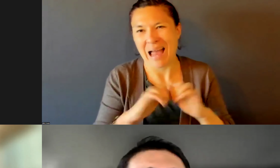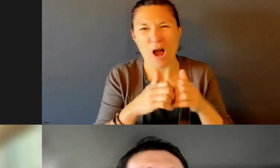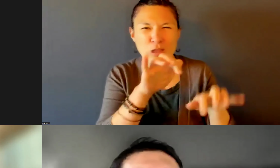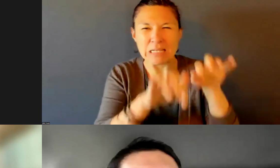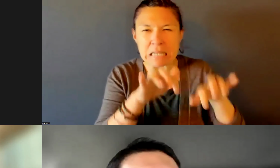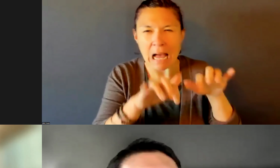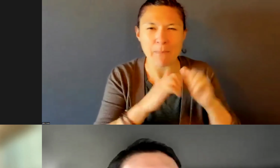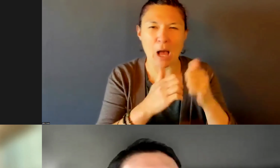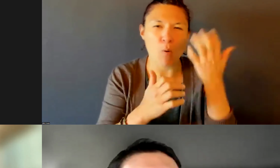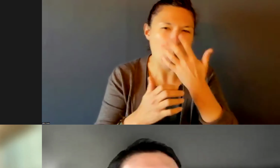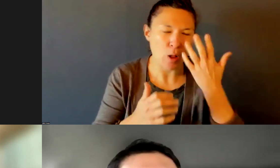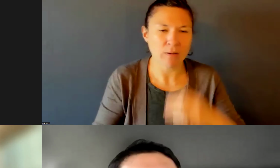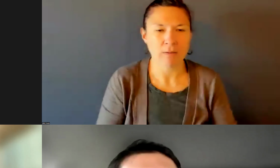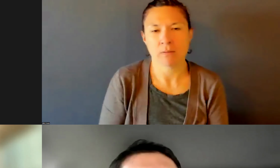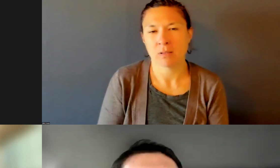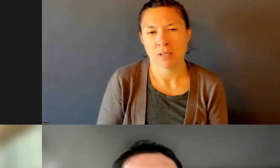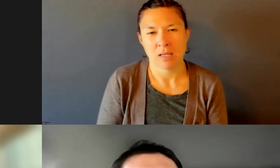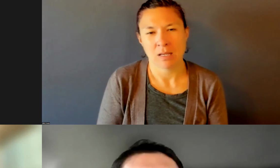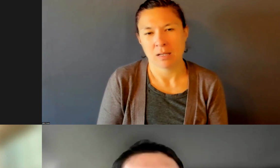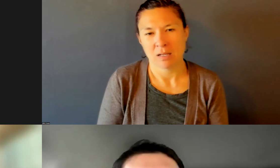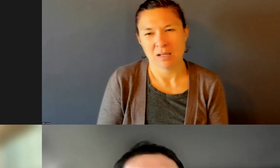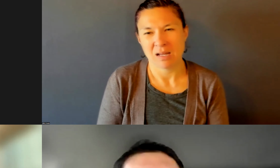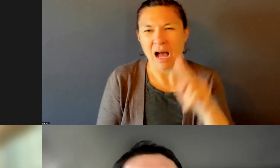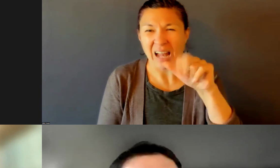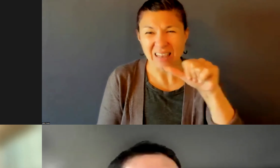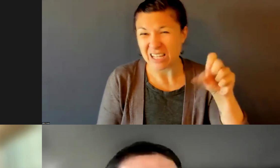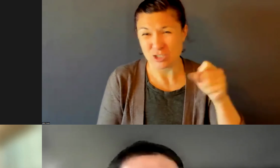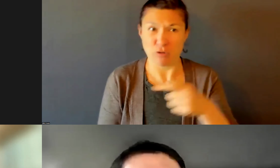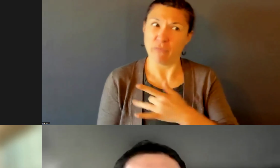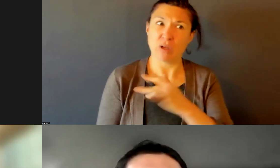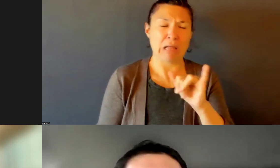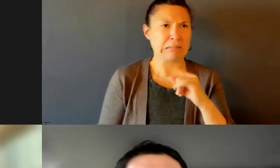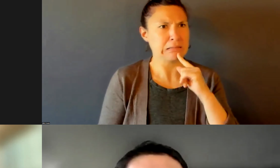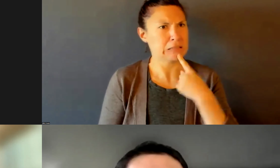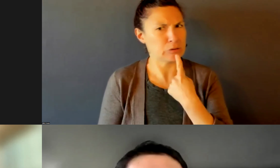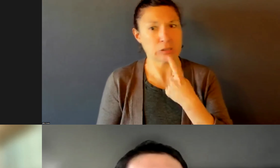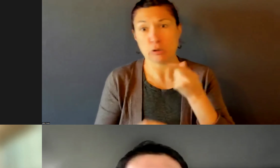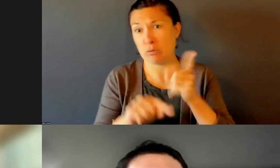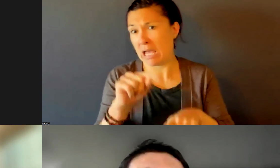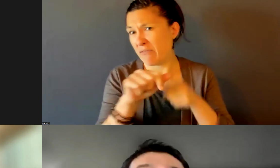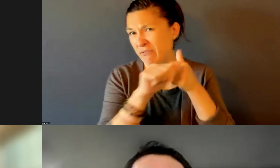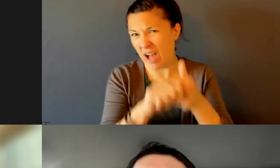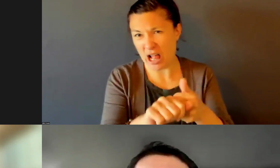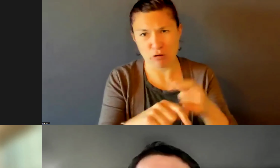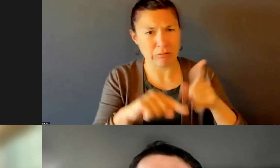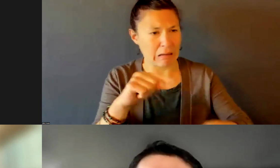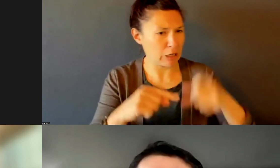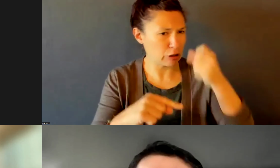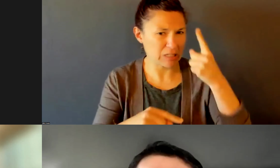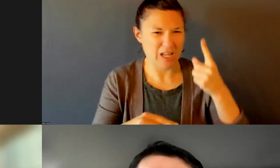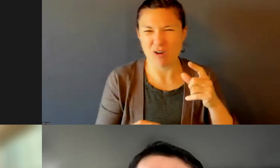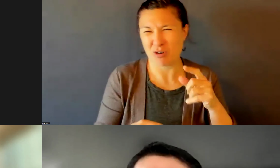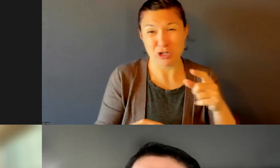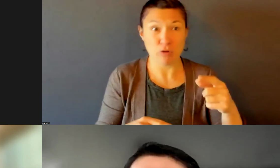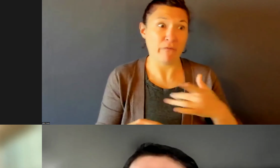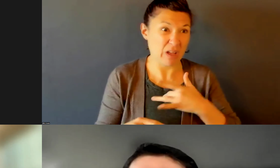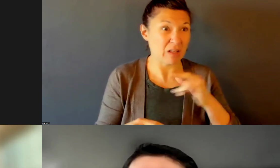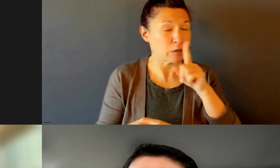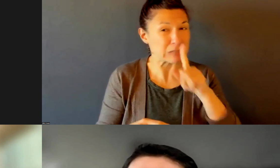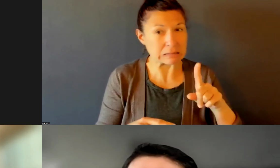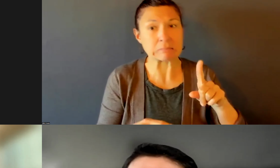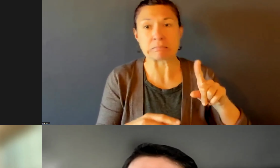comprehensibility or whether you think that that reflects um, a lack of professionalism on the part of